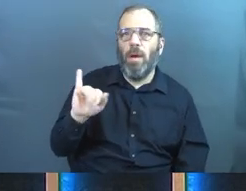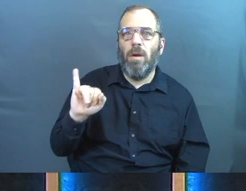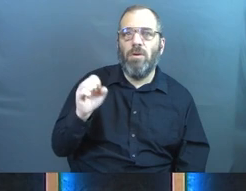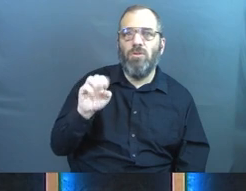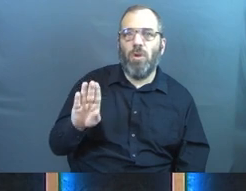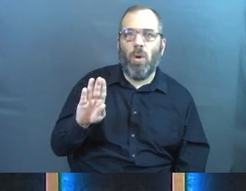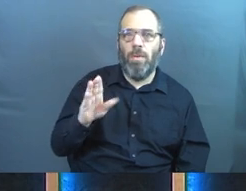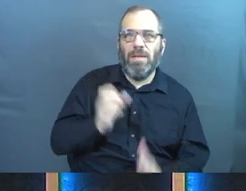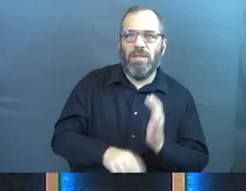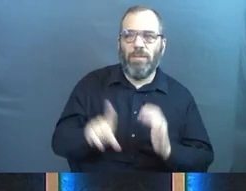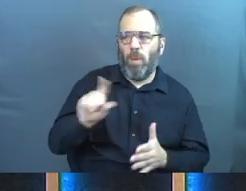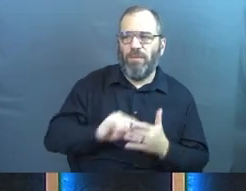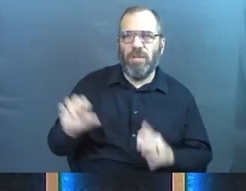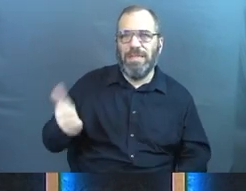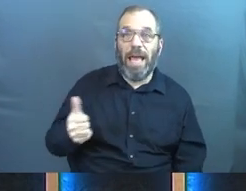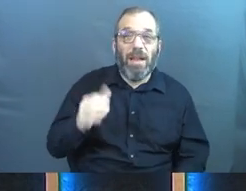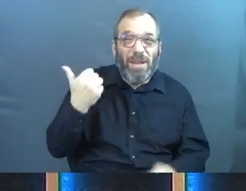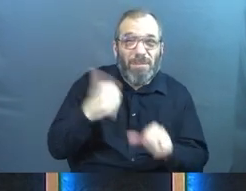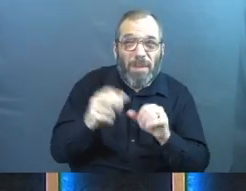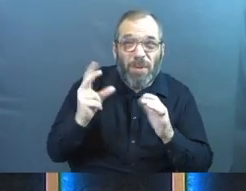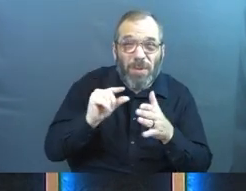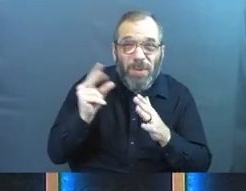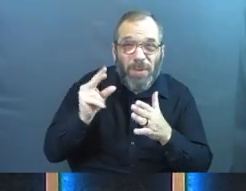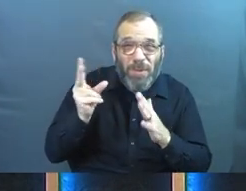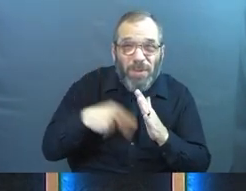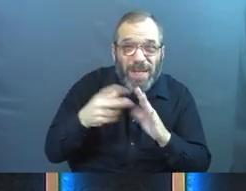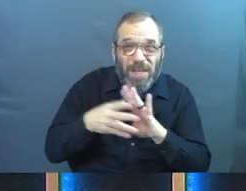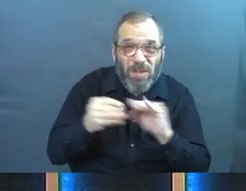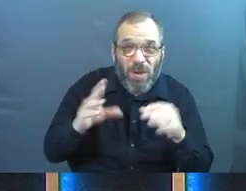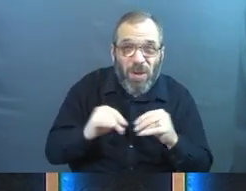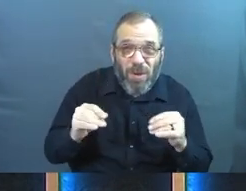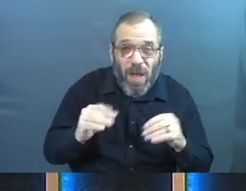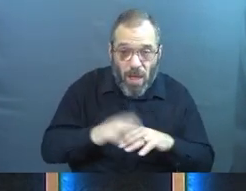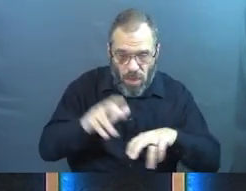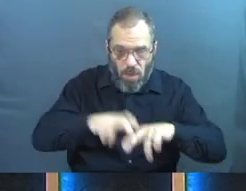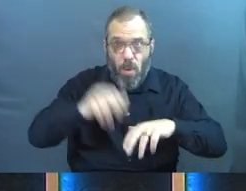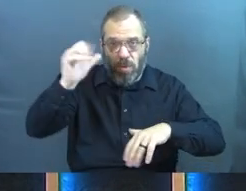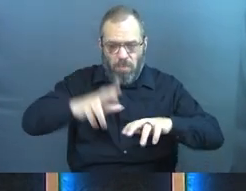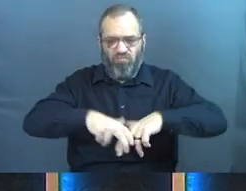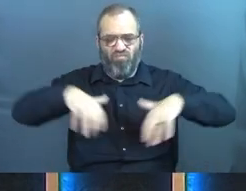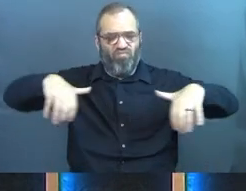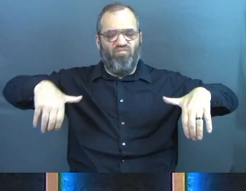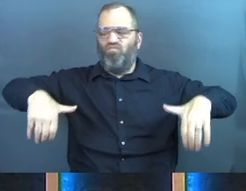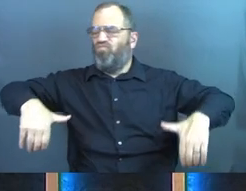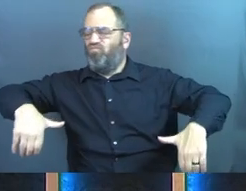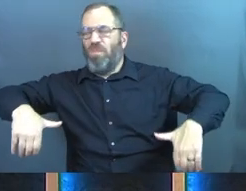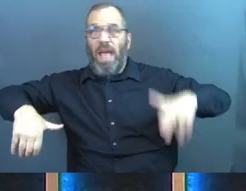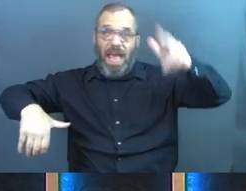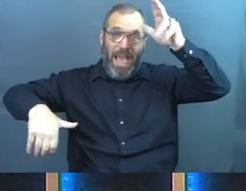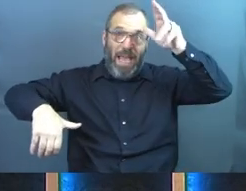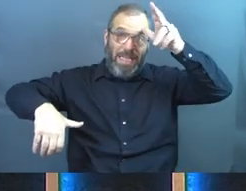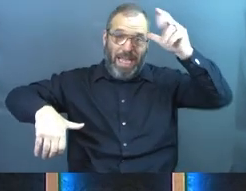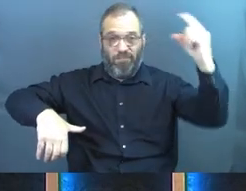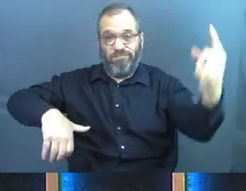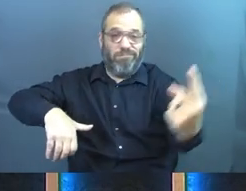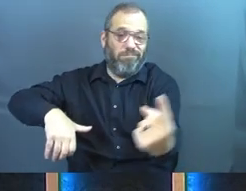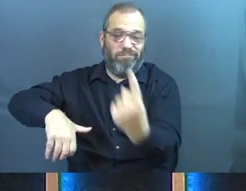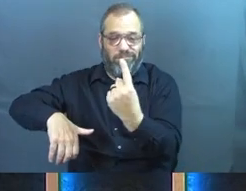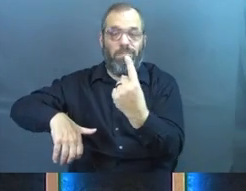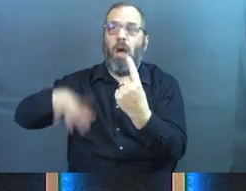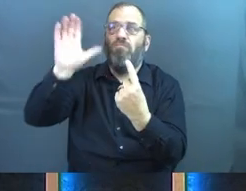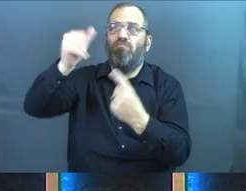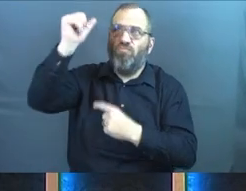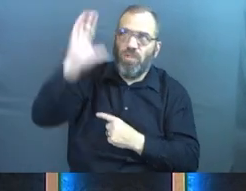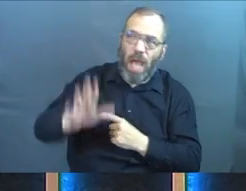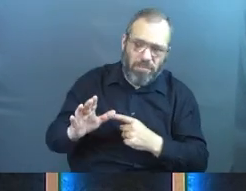1, verse 10, there's this moment, some of you have read it, where it shows the throne room of God, and Satan goes into the throne room and he talks